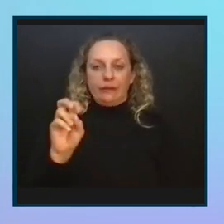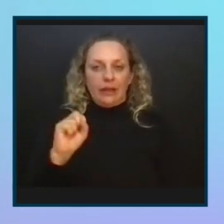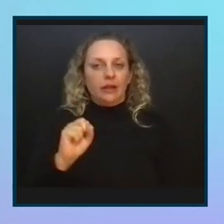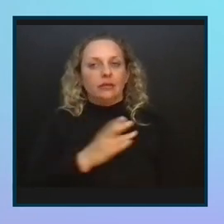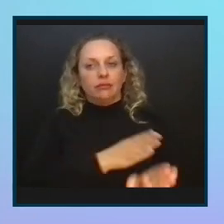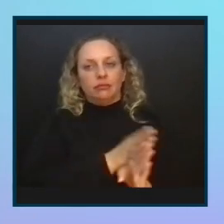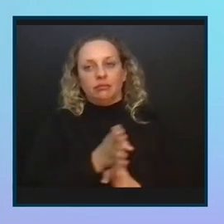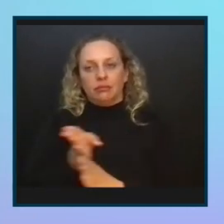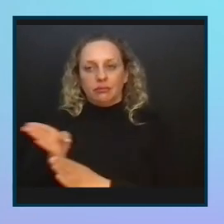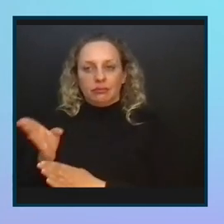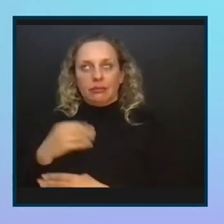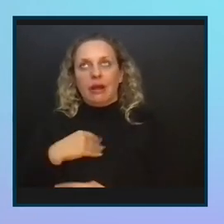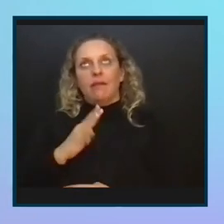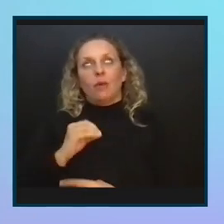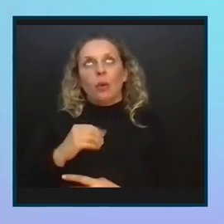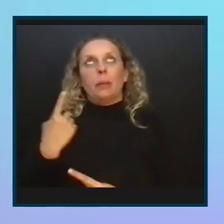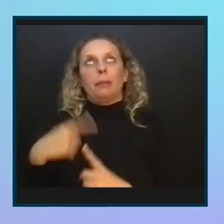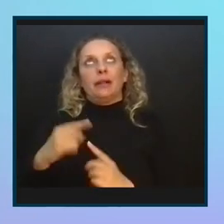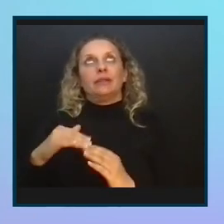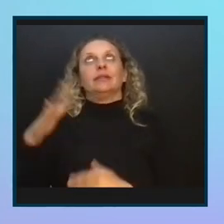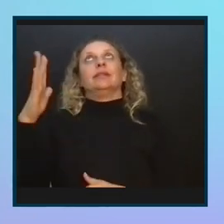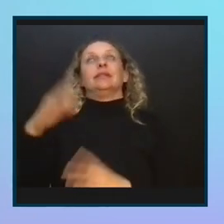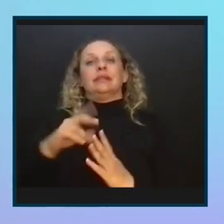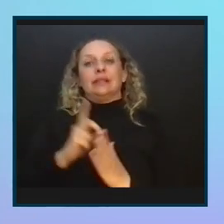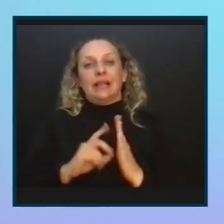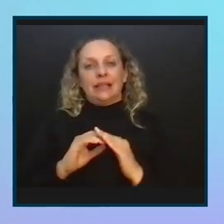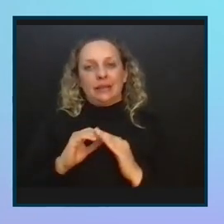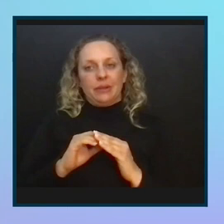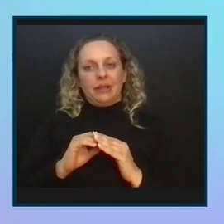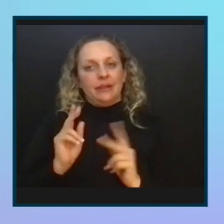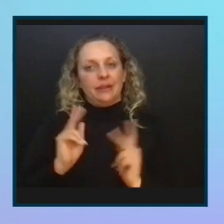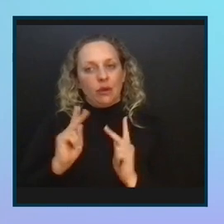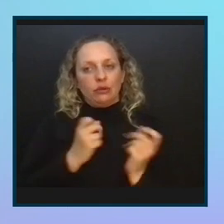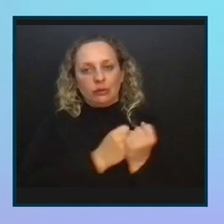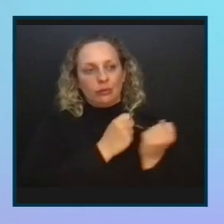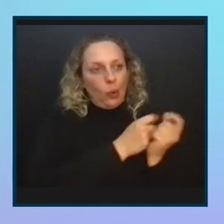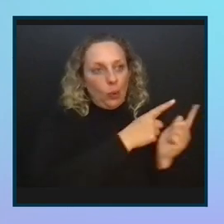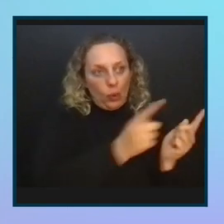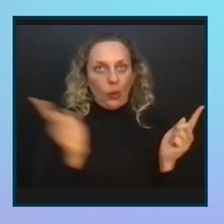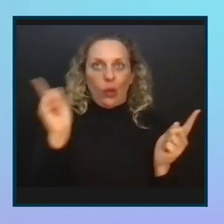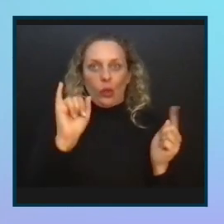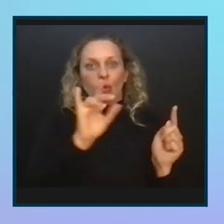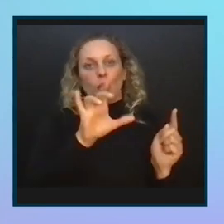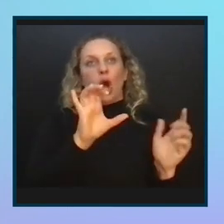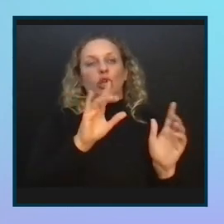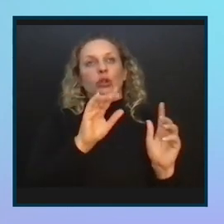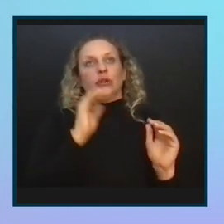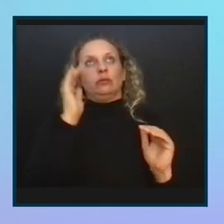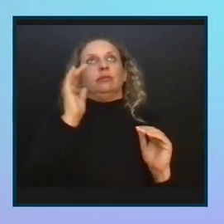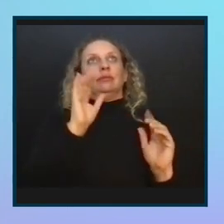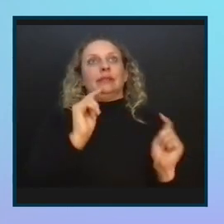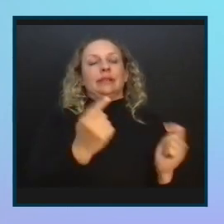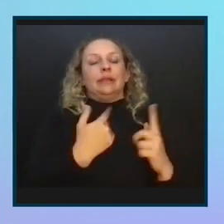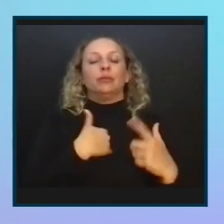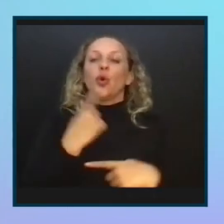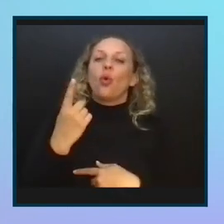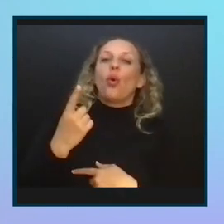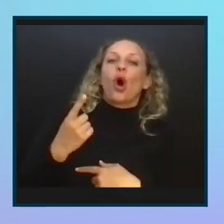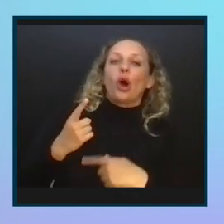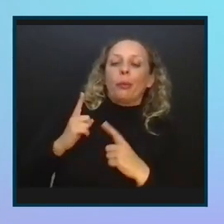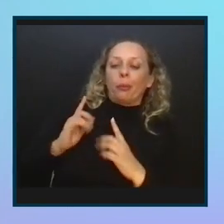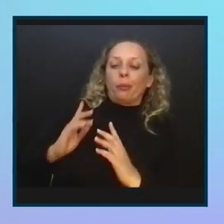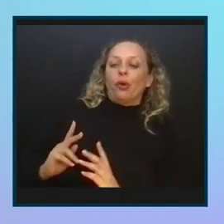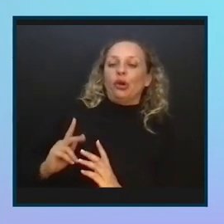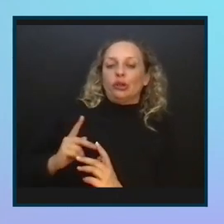our 40 plus design accessibility folks support those teams. And so there may be one design accessibility